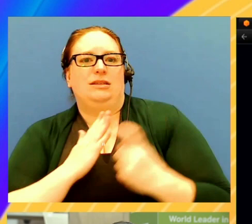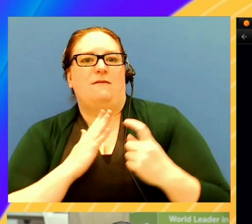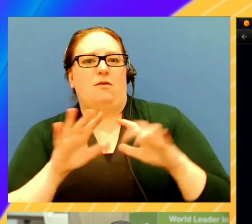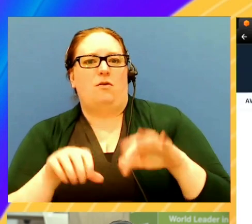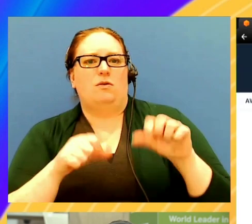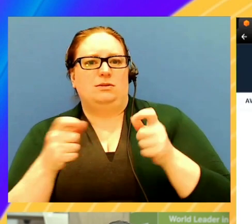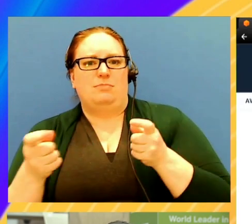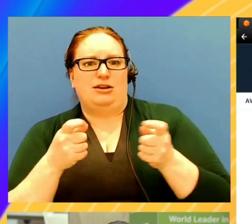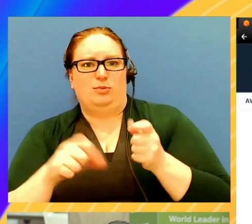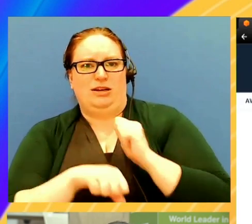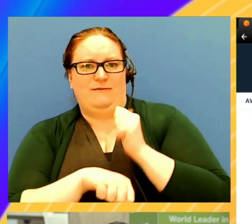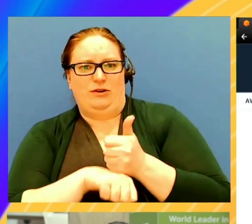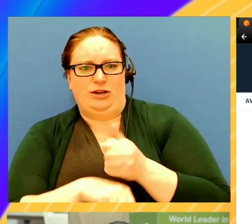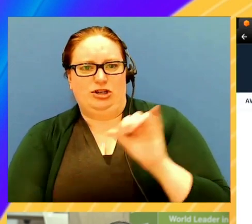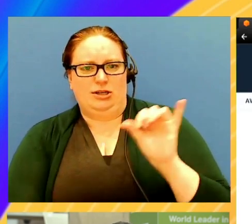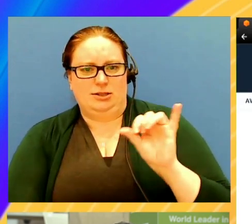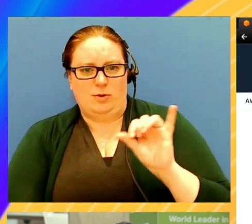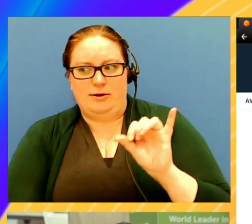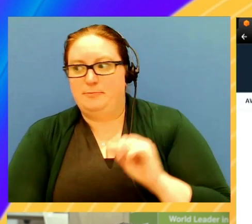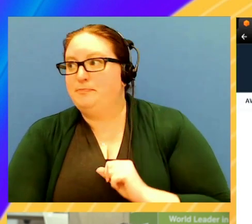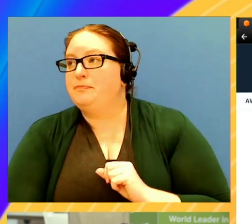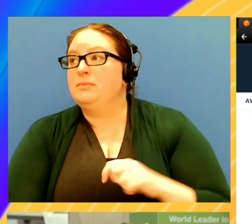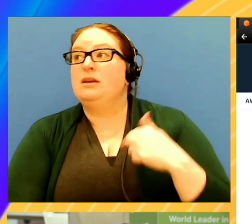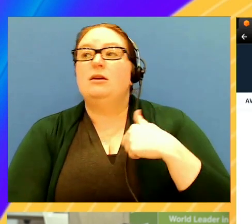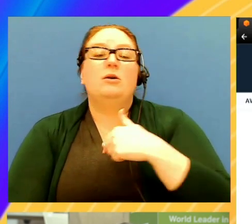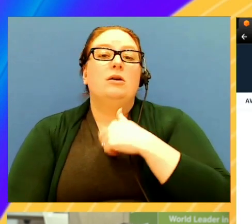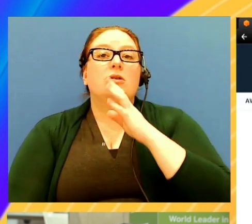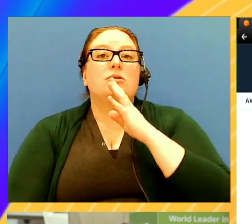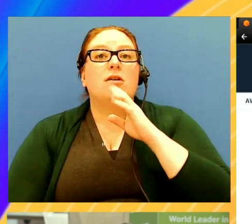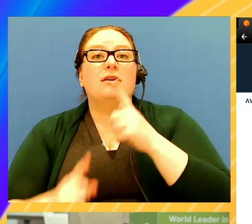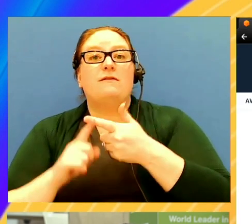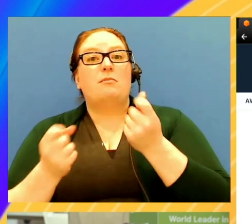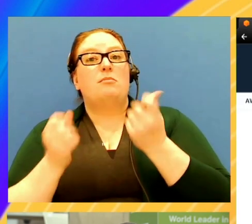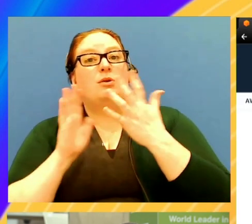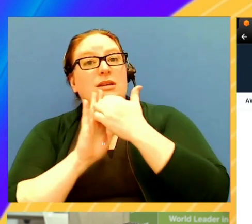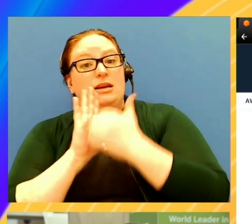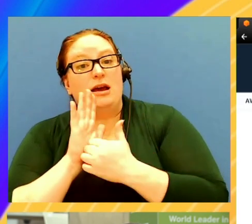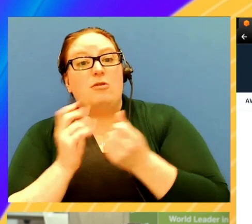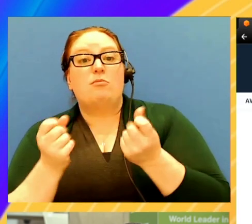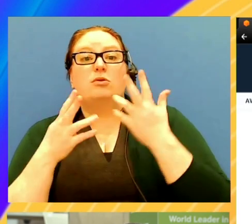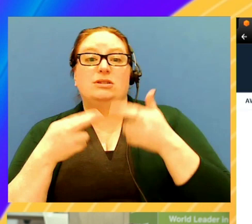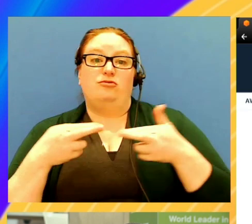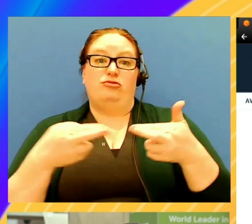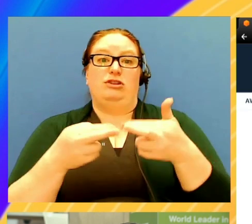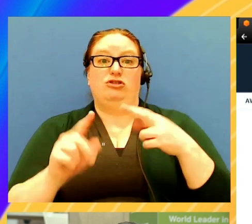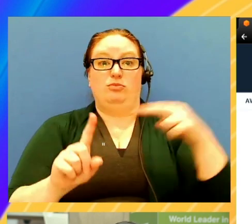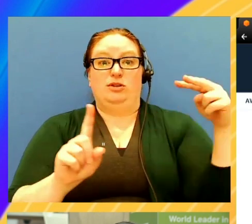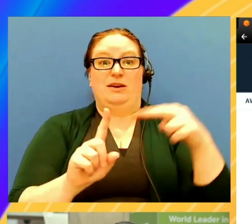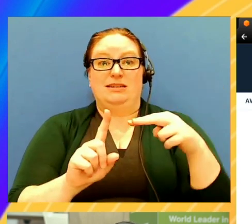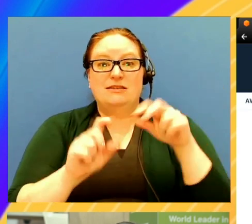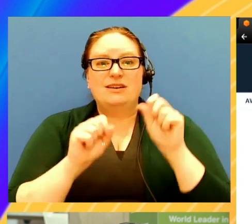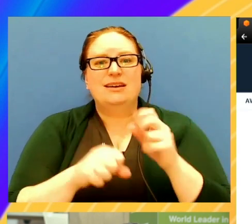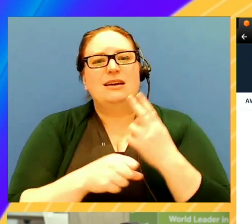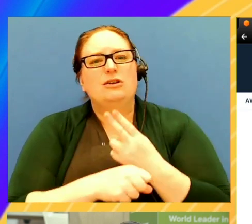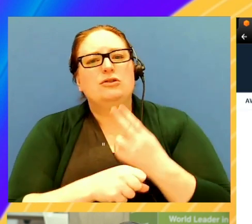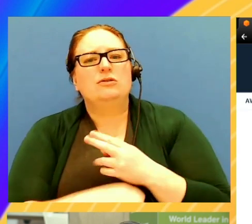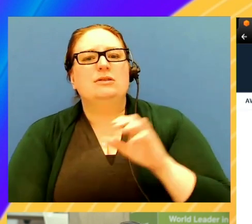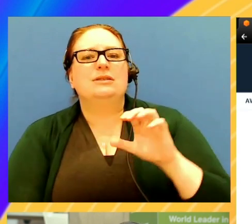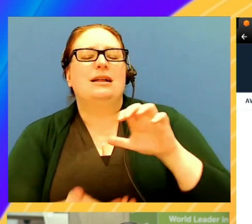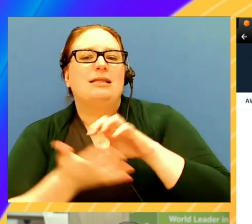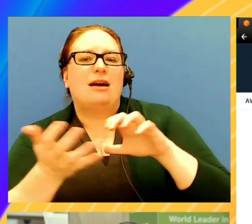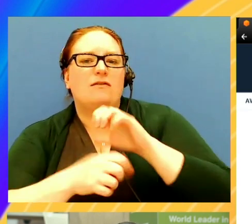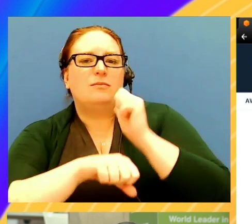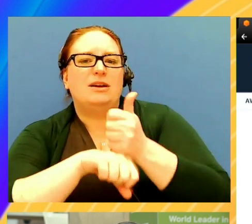well. So when we're talking about it from multi-account, multi-region perspective, what we can use is CloudFormation stack sets to go ahead